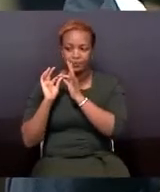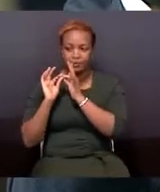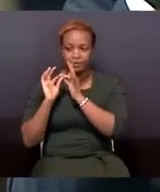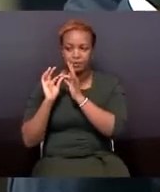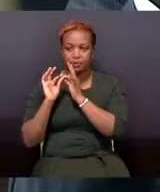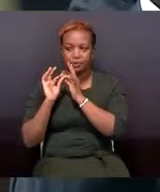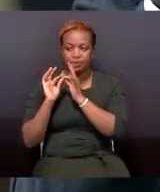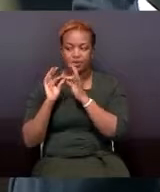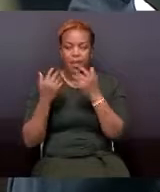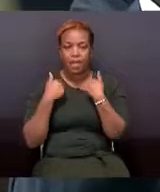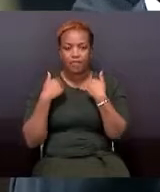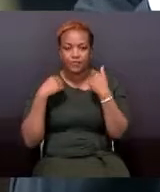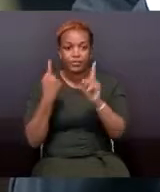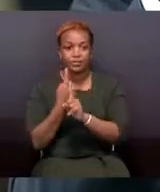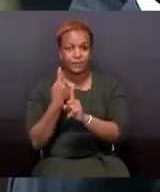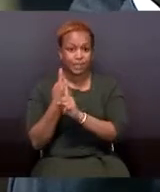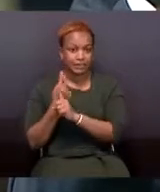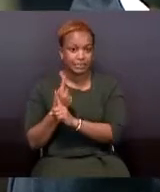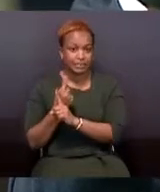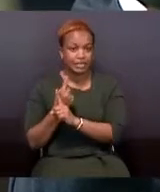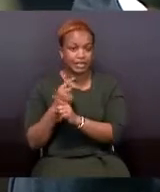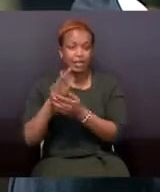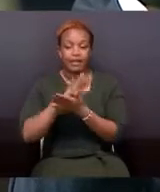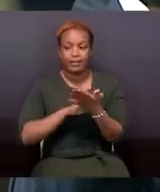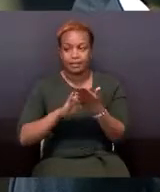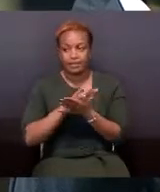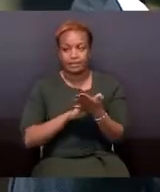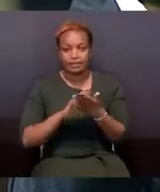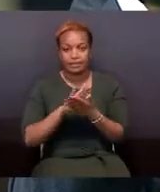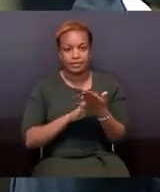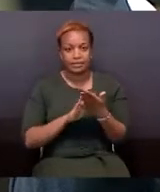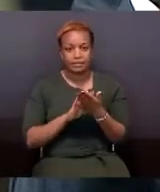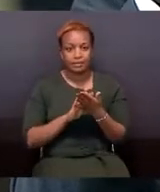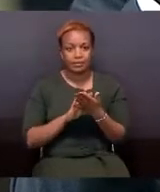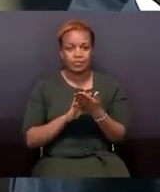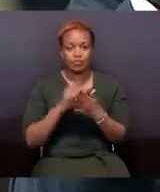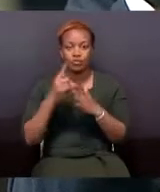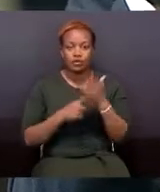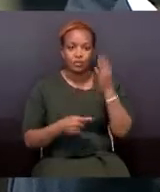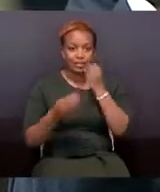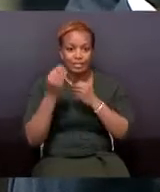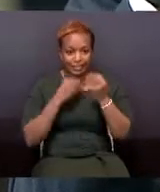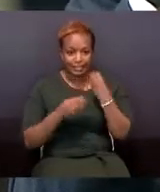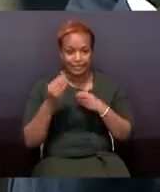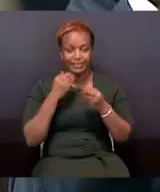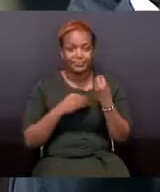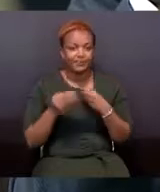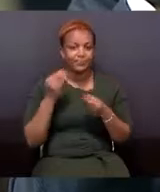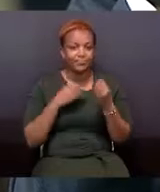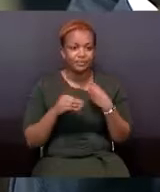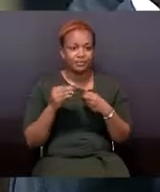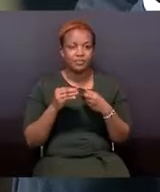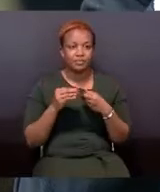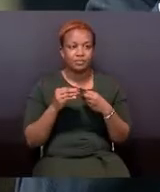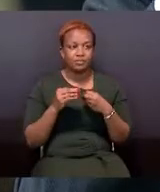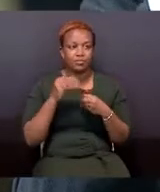crops and have different sources of what to eat, whether it is livestock, it is